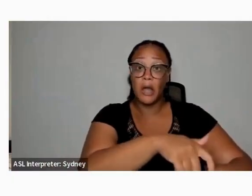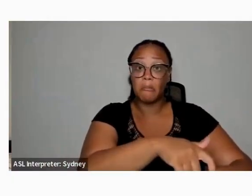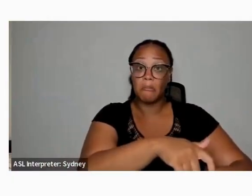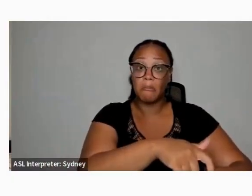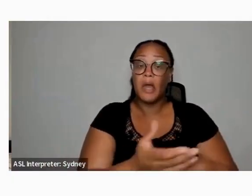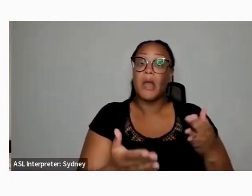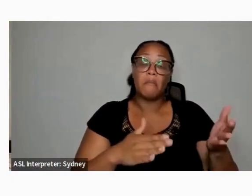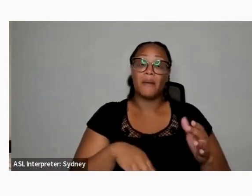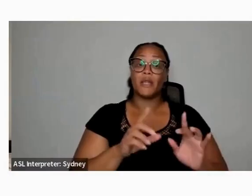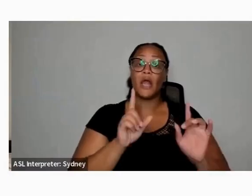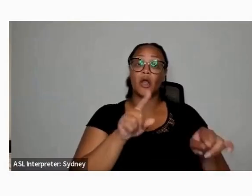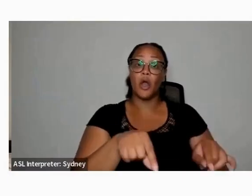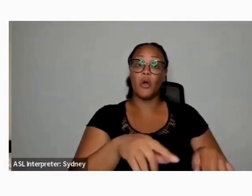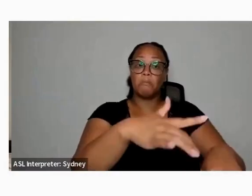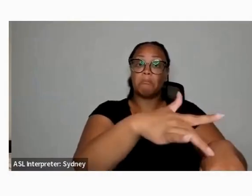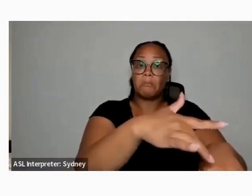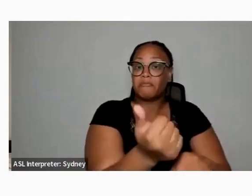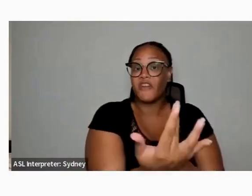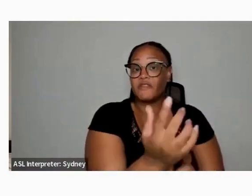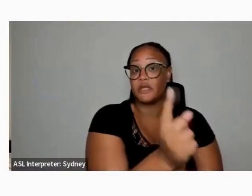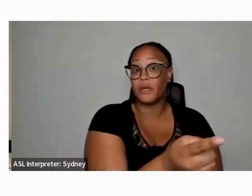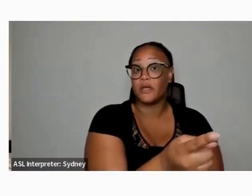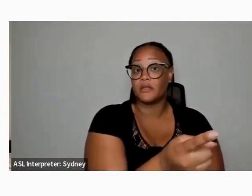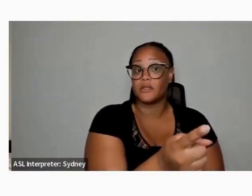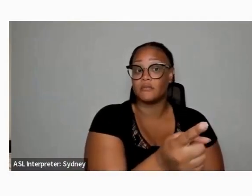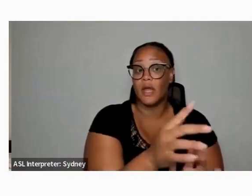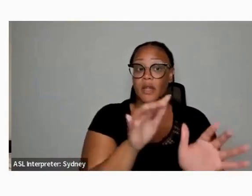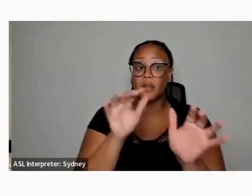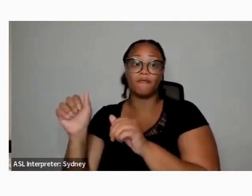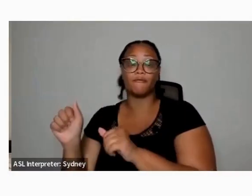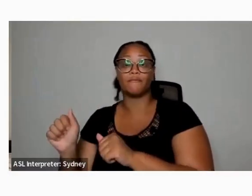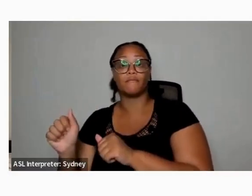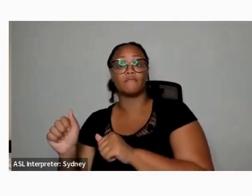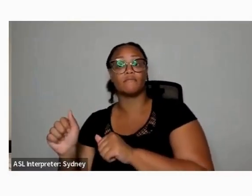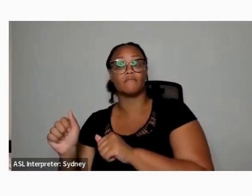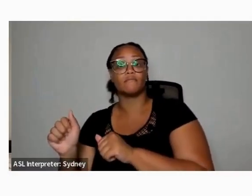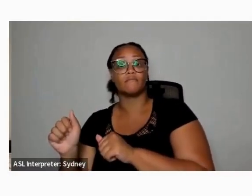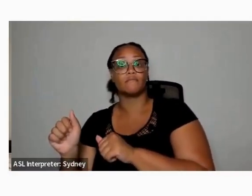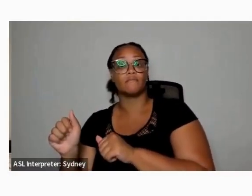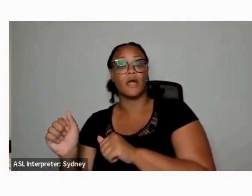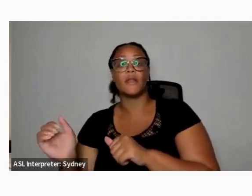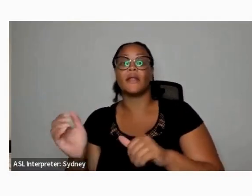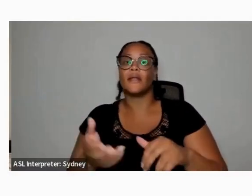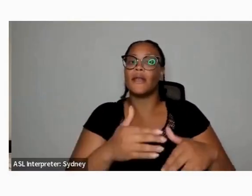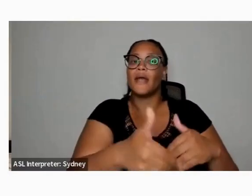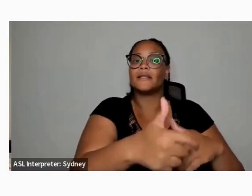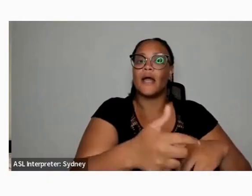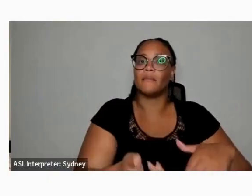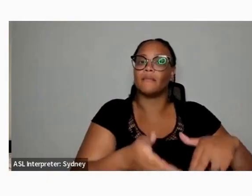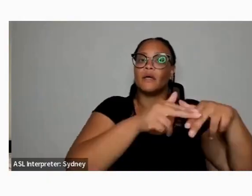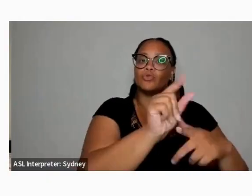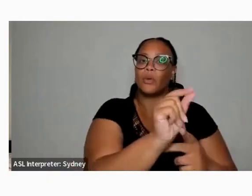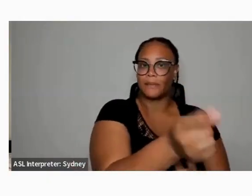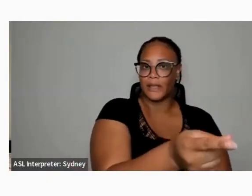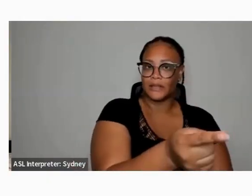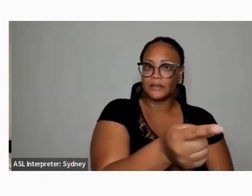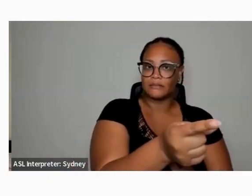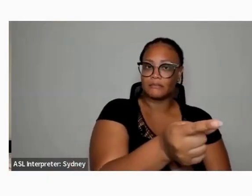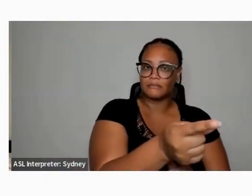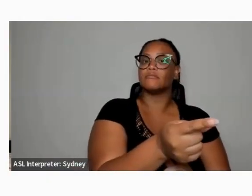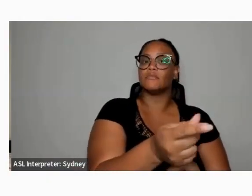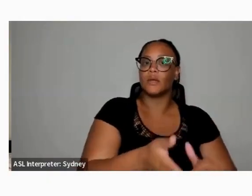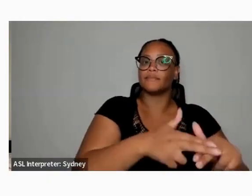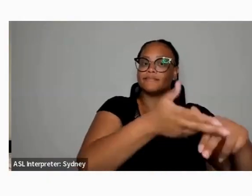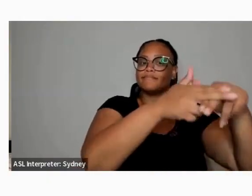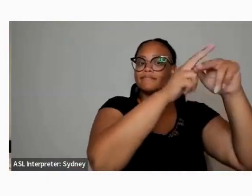slowly increase that time. But developing a routine about going to those different activities, providing choices for your child